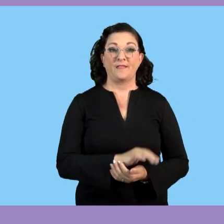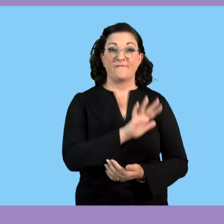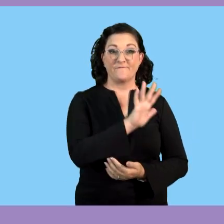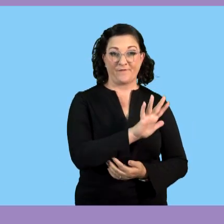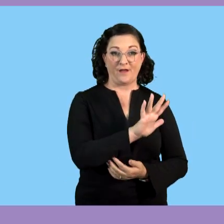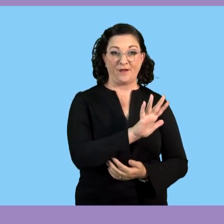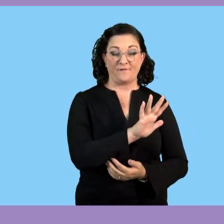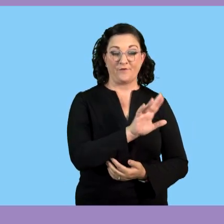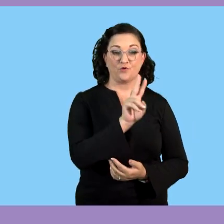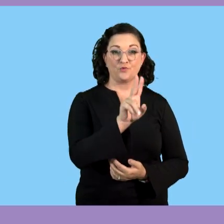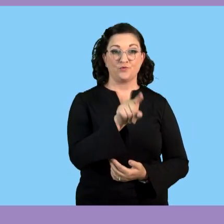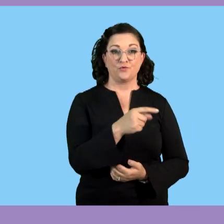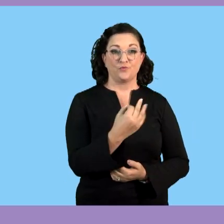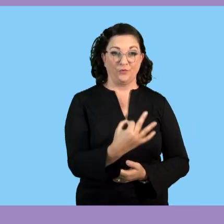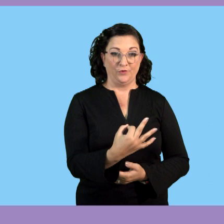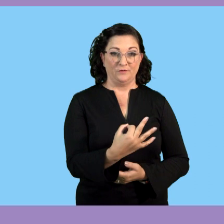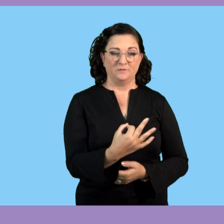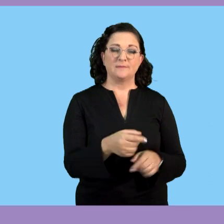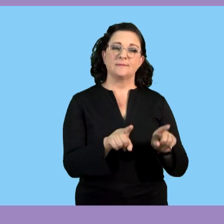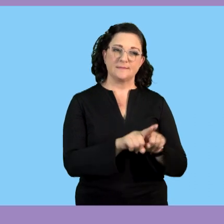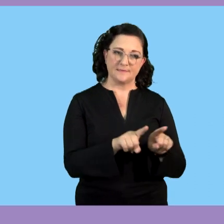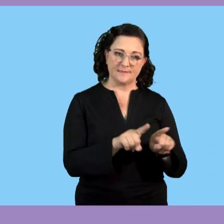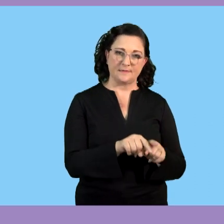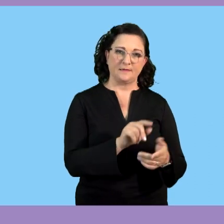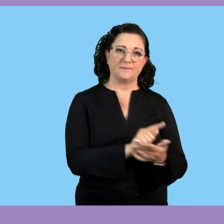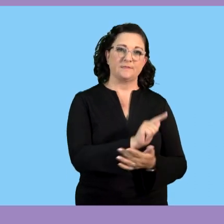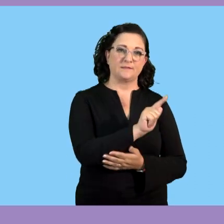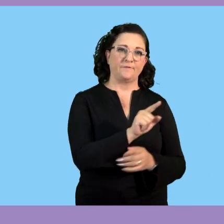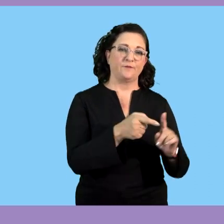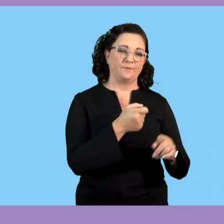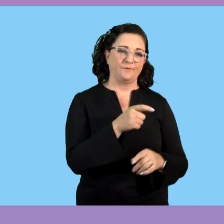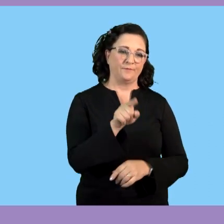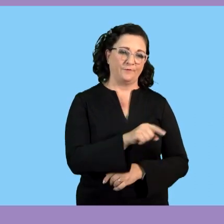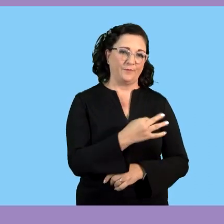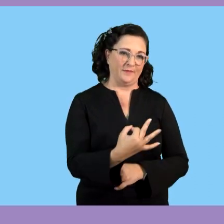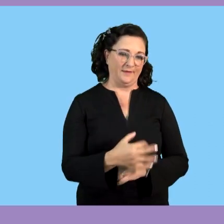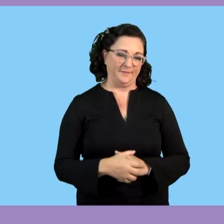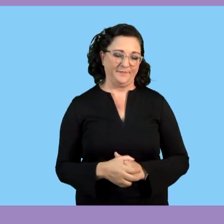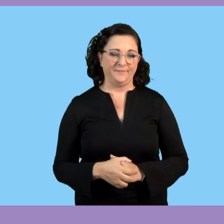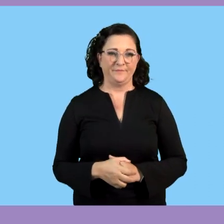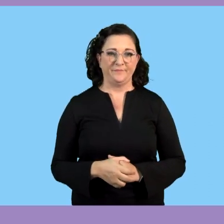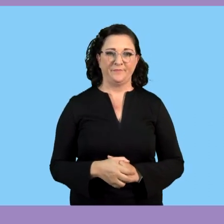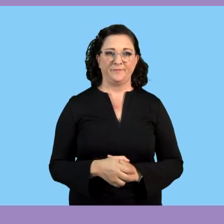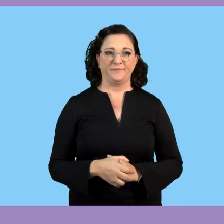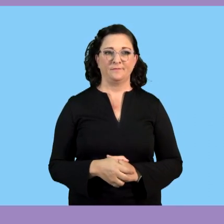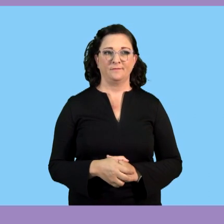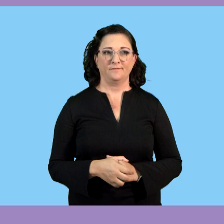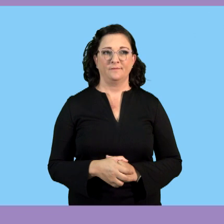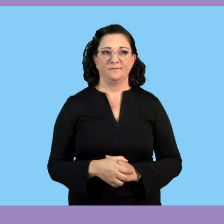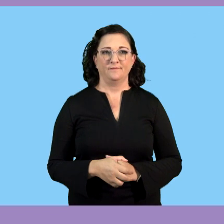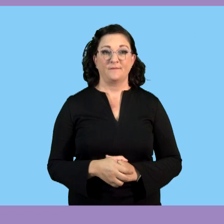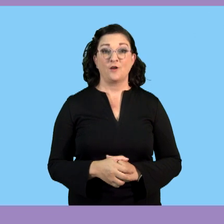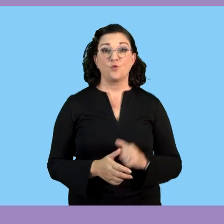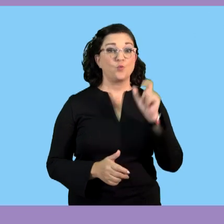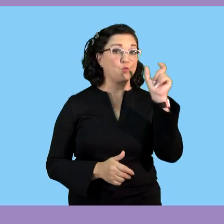5 2/3 is the same as 17 out of 3. Let's look